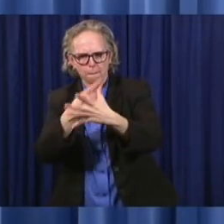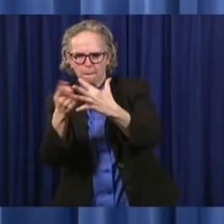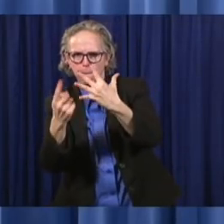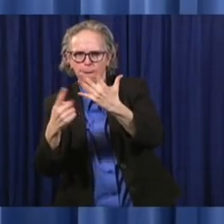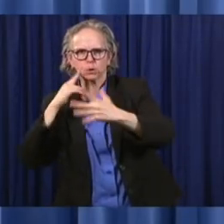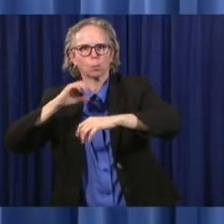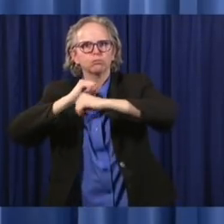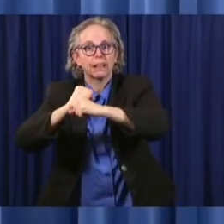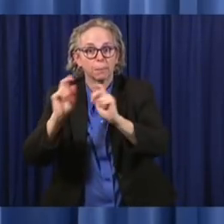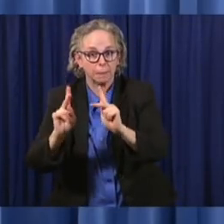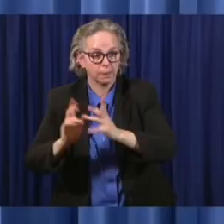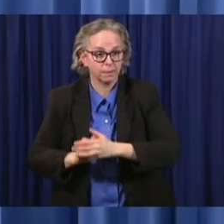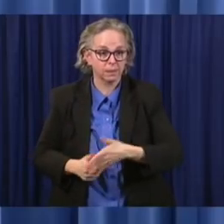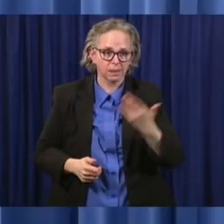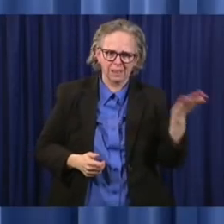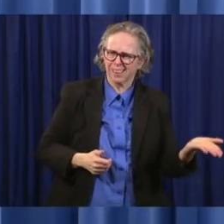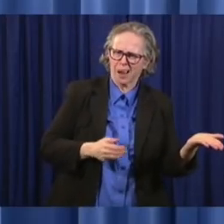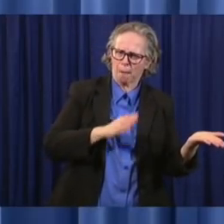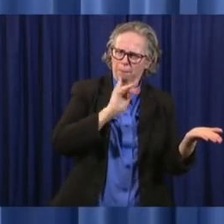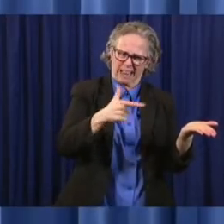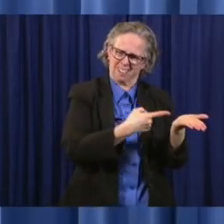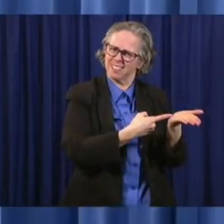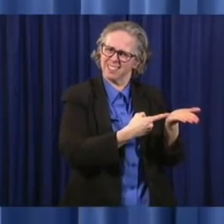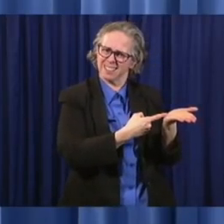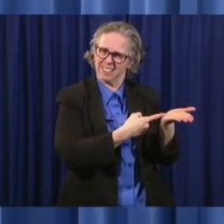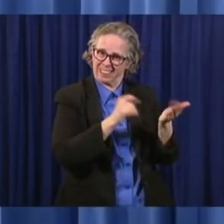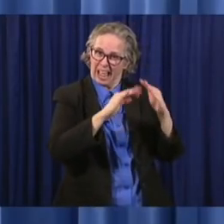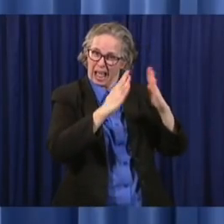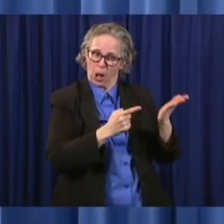This bill also is